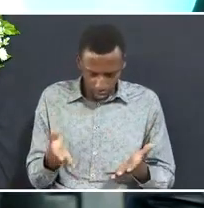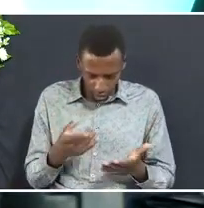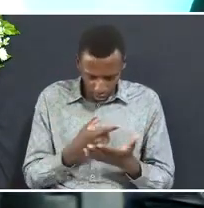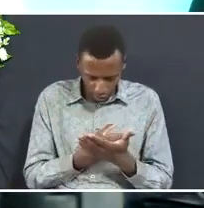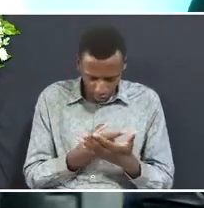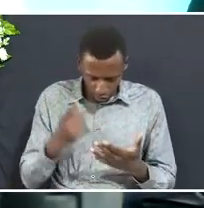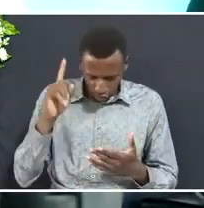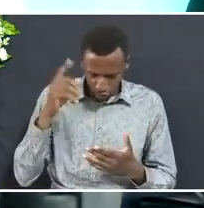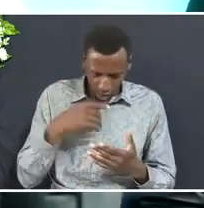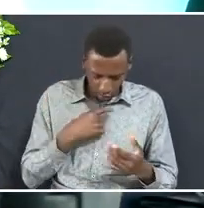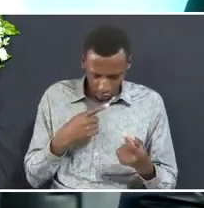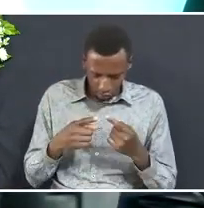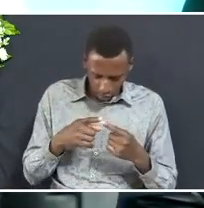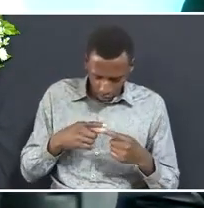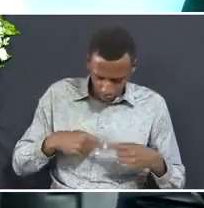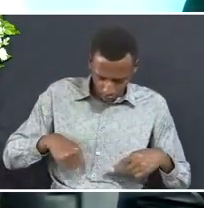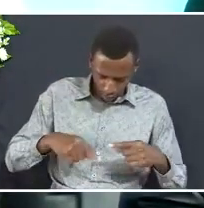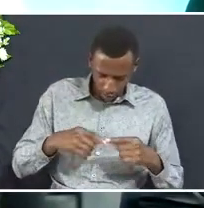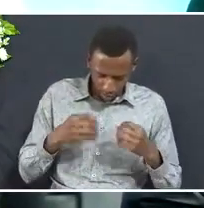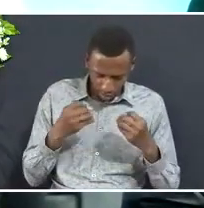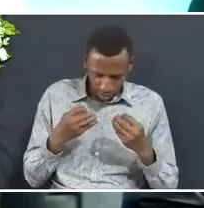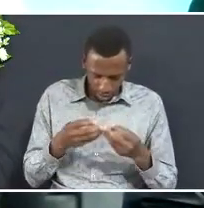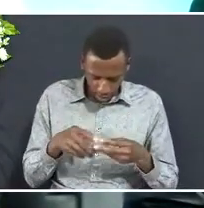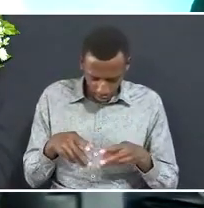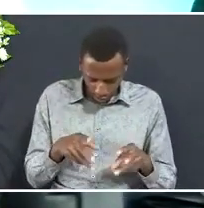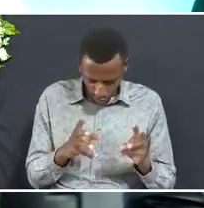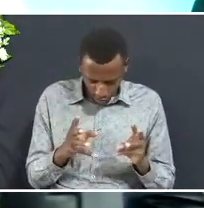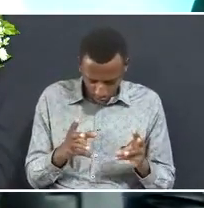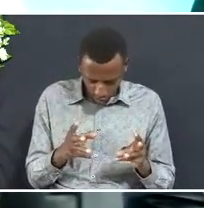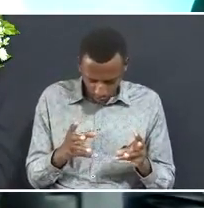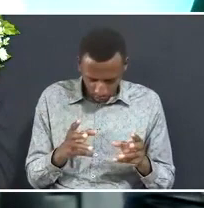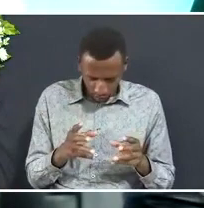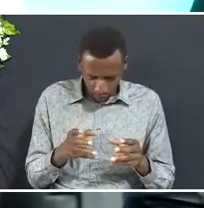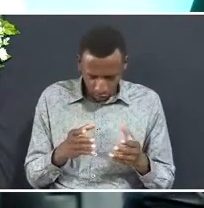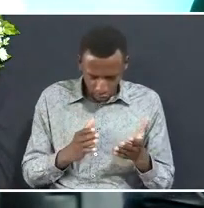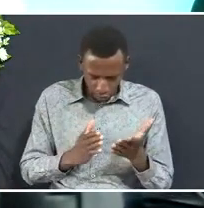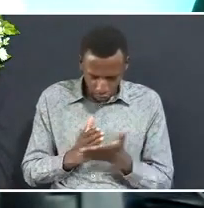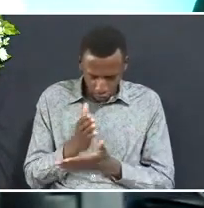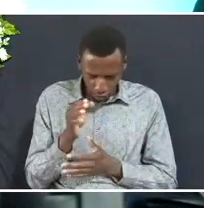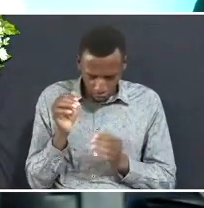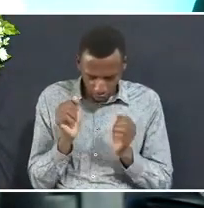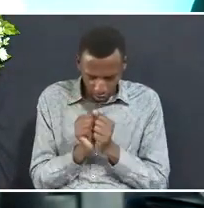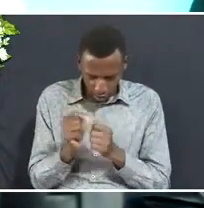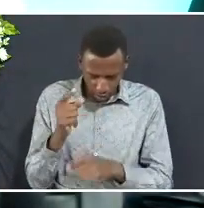have spoken to us in many ways through 10 days of prayer.